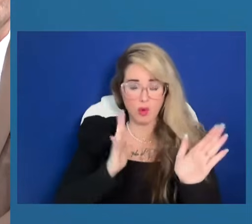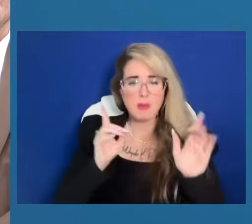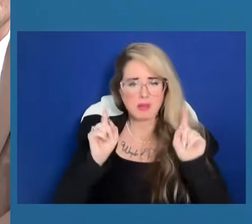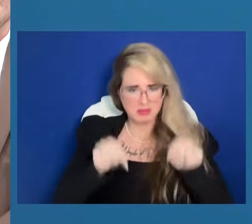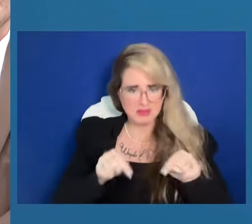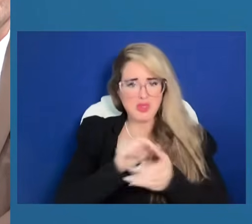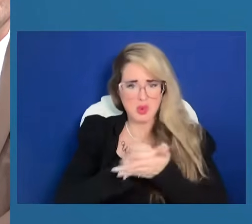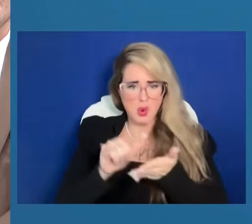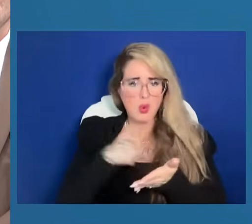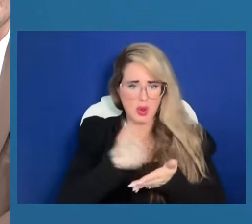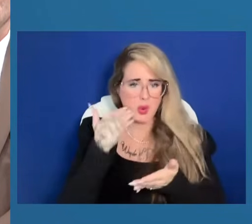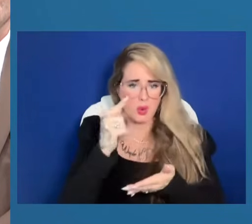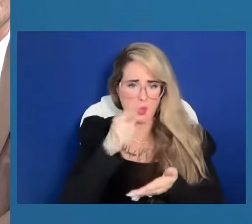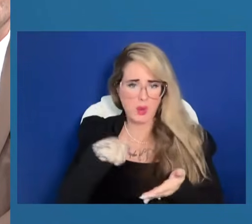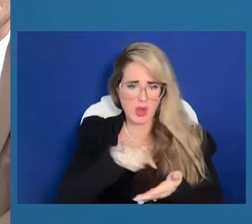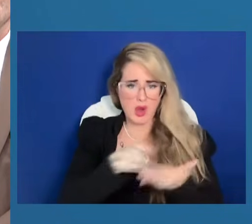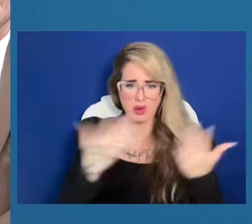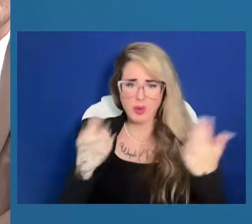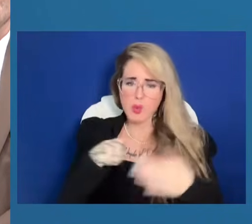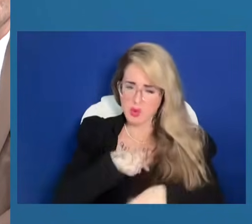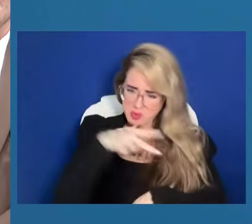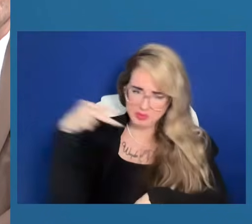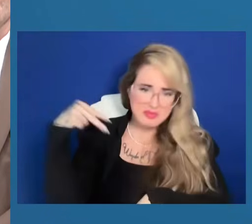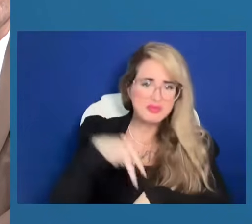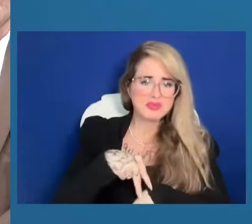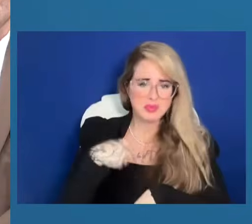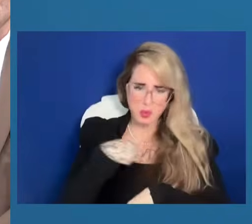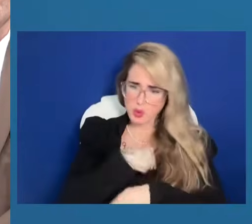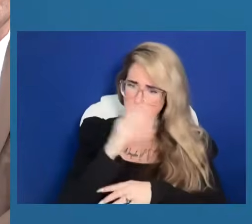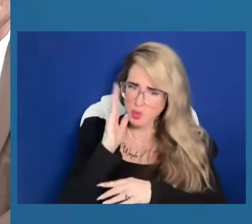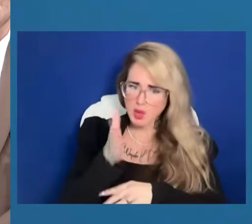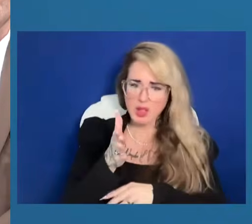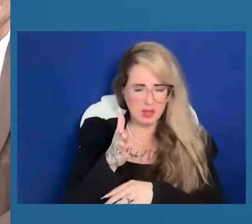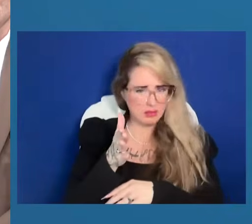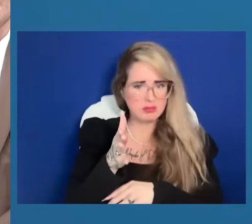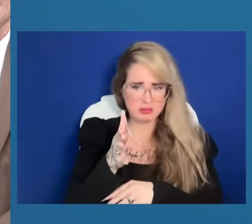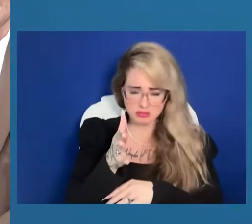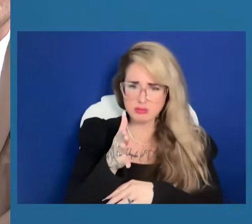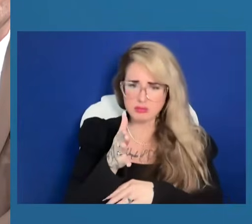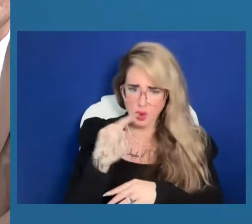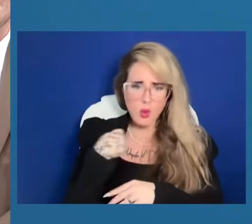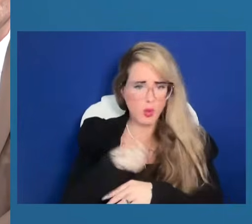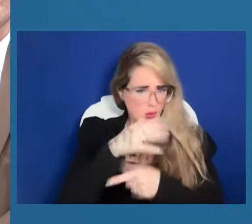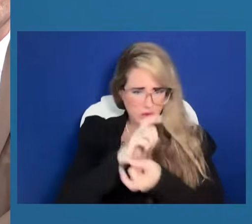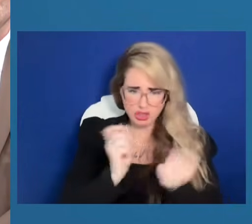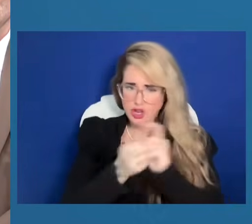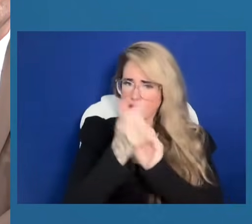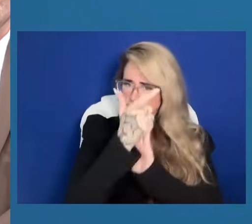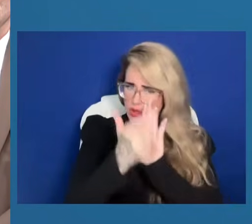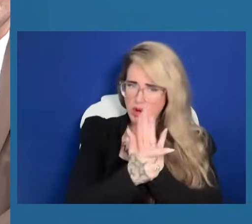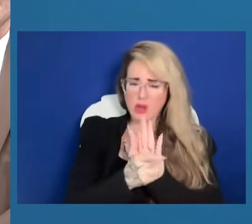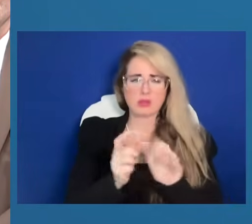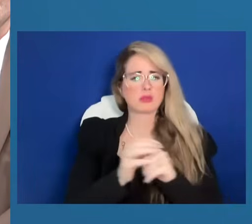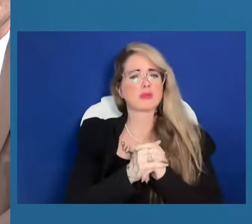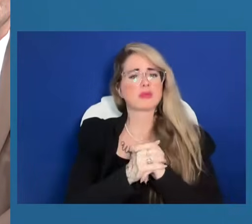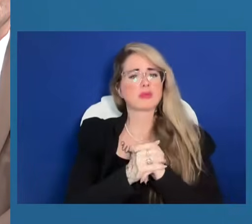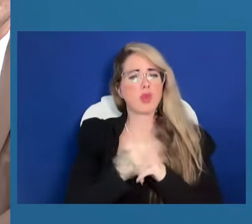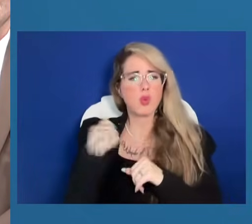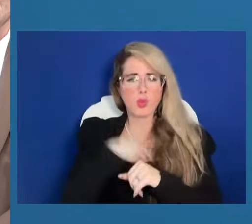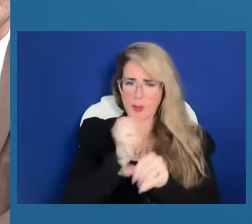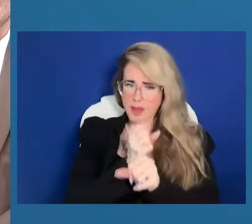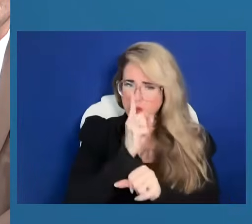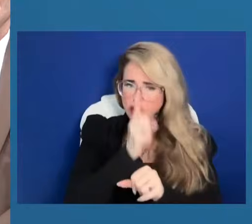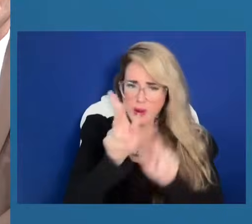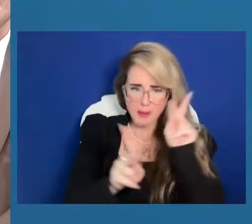are. We will stand up. We will change the laws to make sure that people